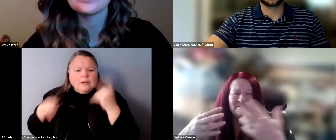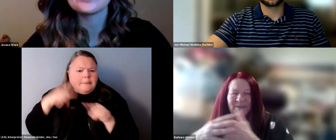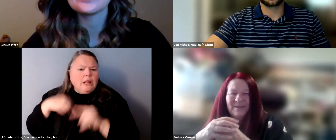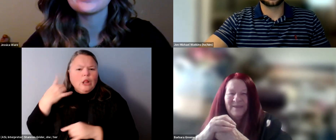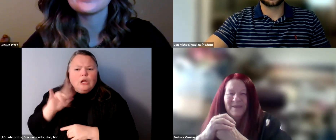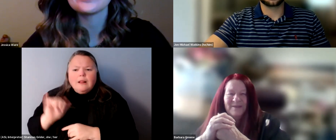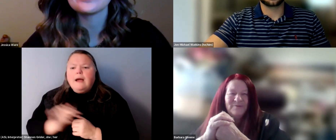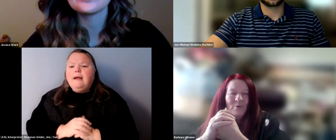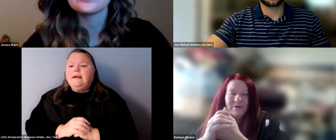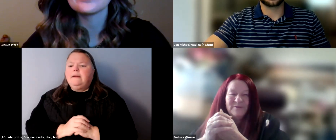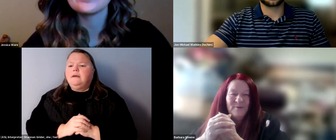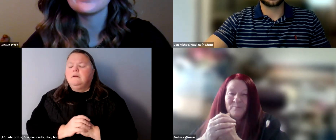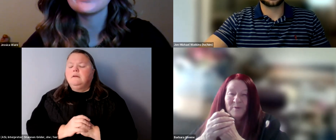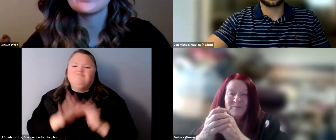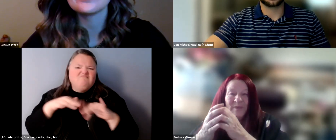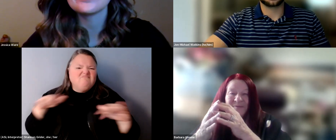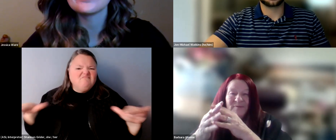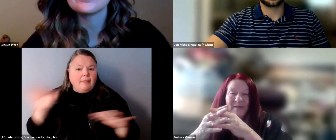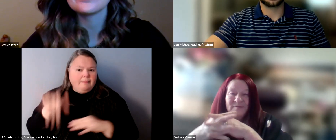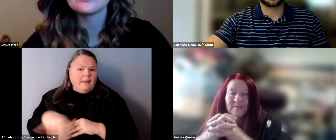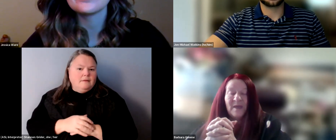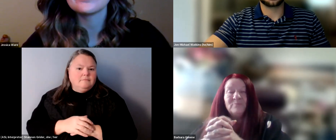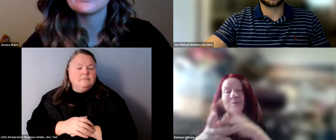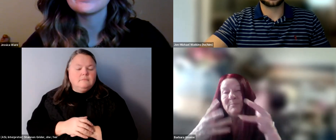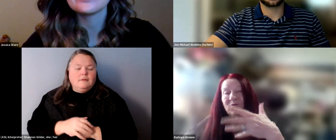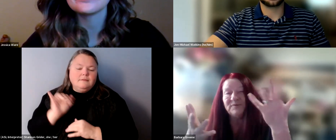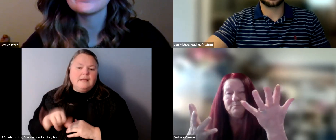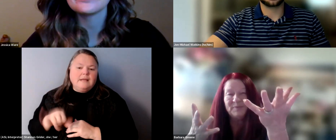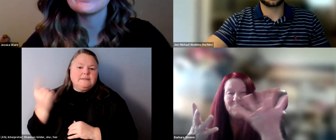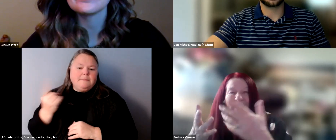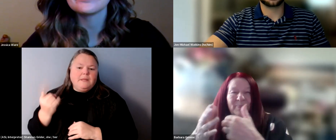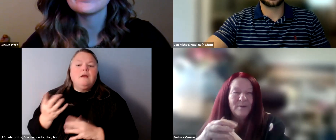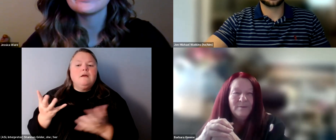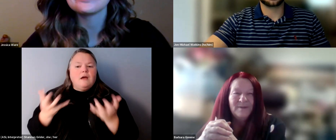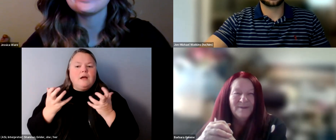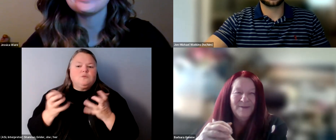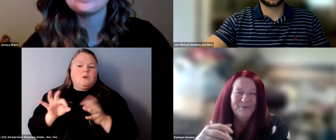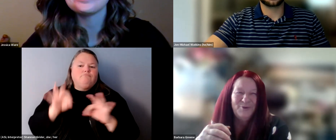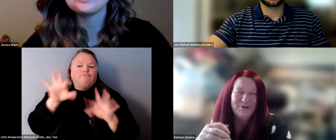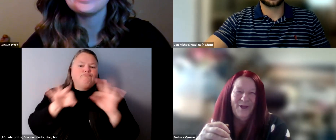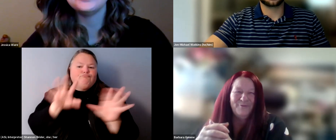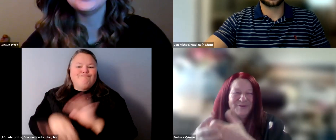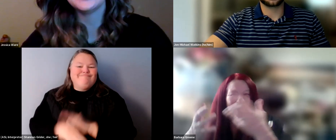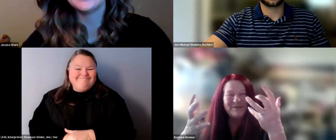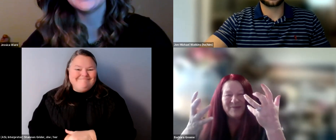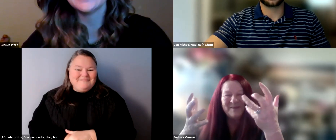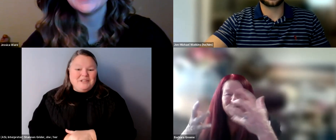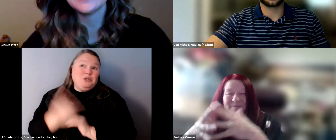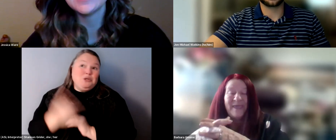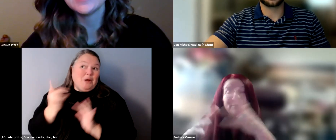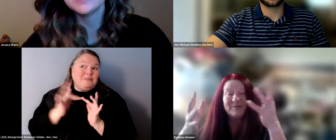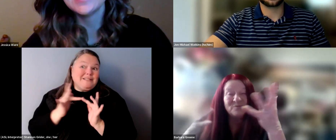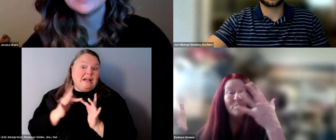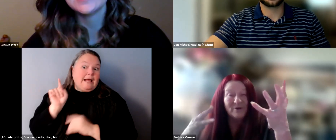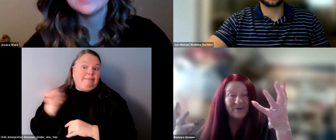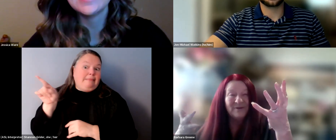like, and so on and so forth. So that's let me just put them out there. You could always contact them and